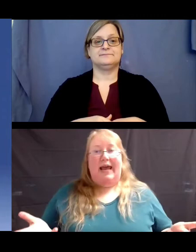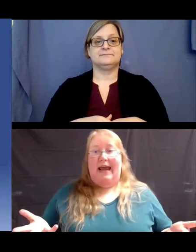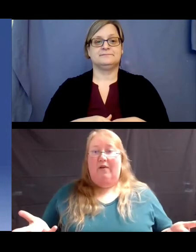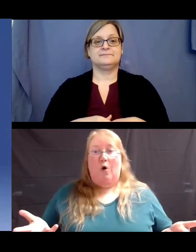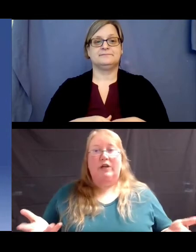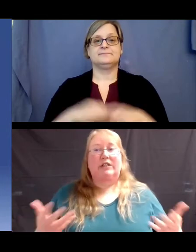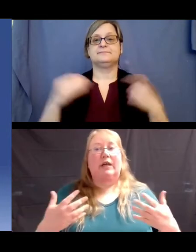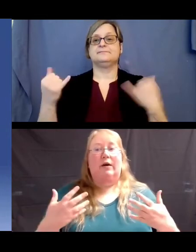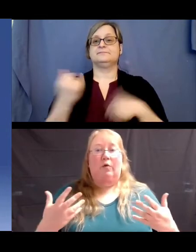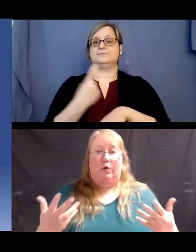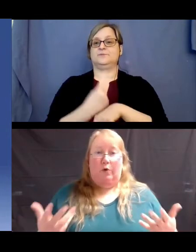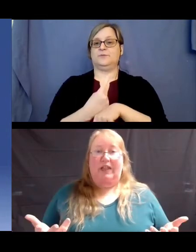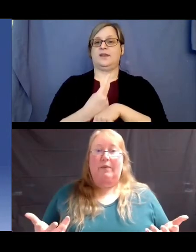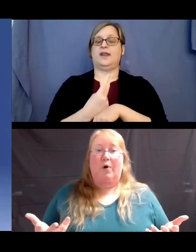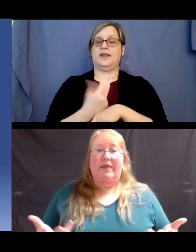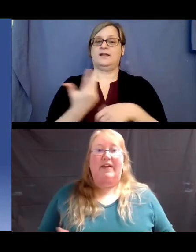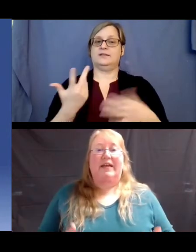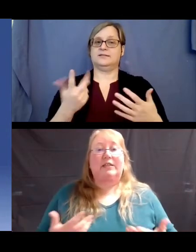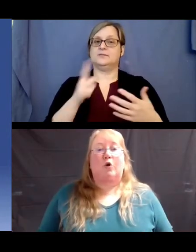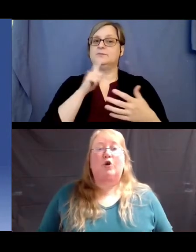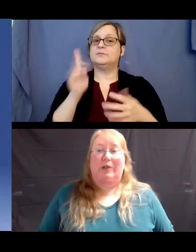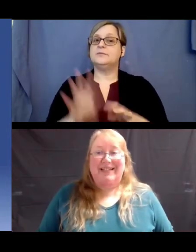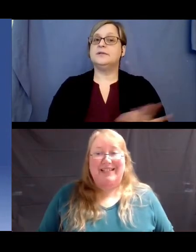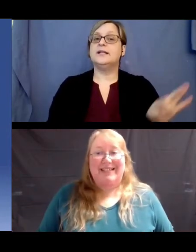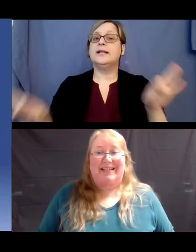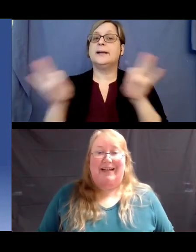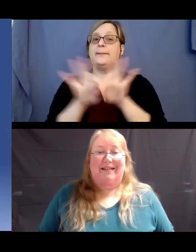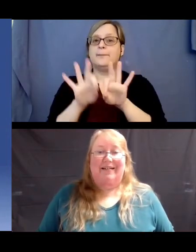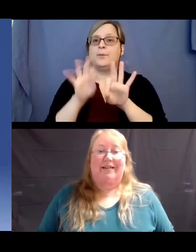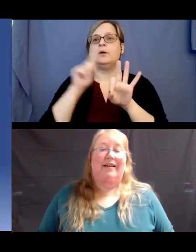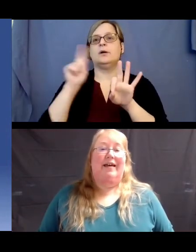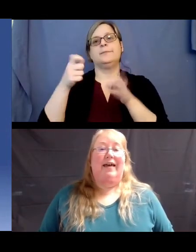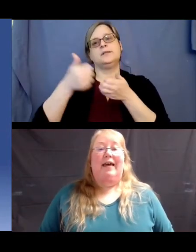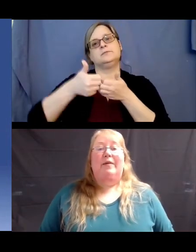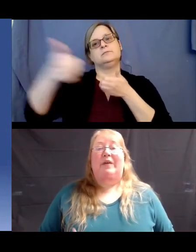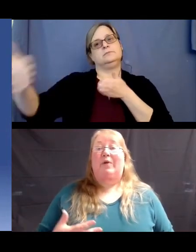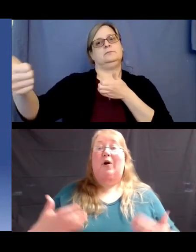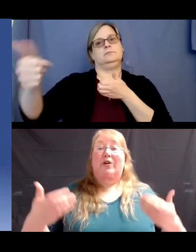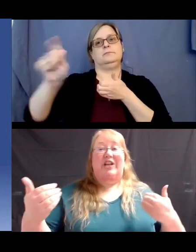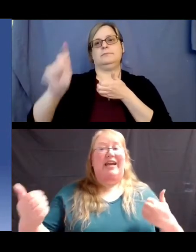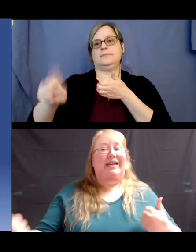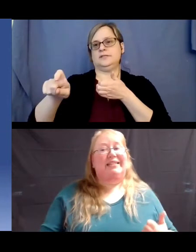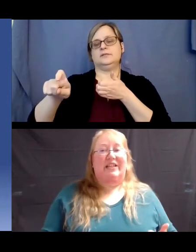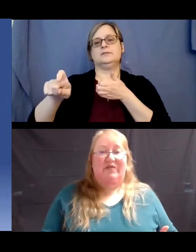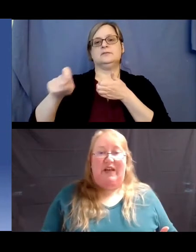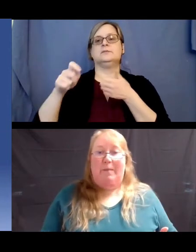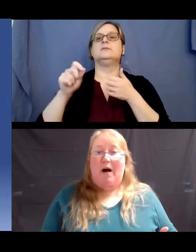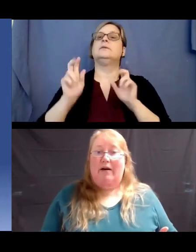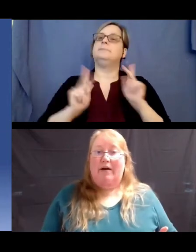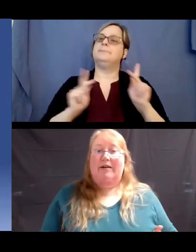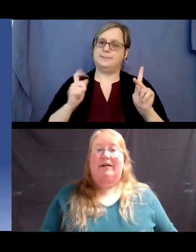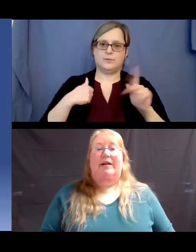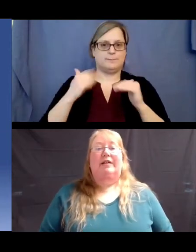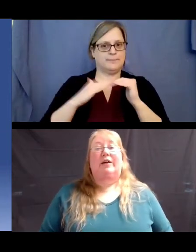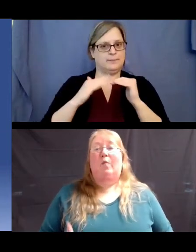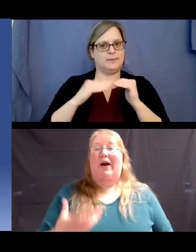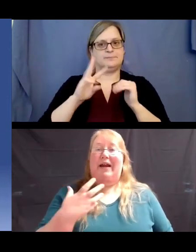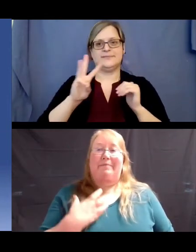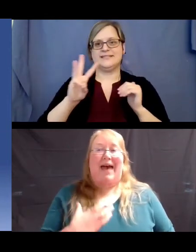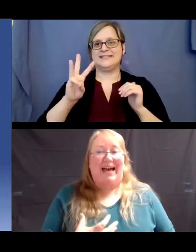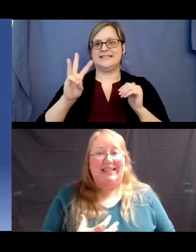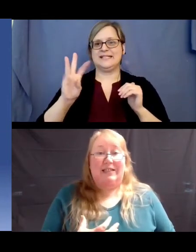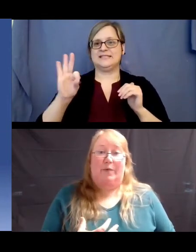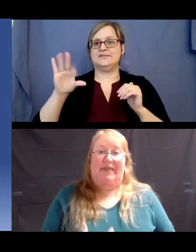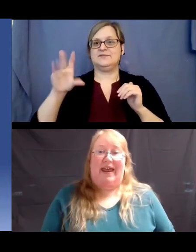And today, of course, the really important thing is social distancing. People are staying 6 feet apart. They're